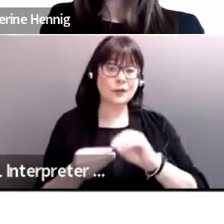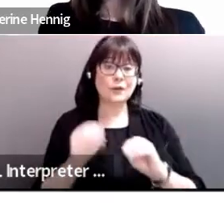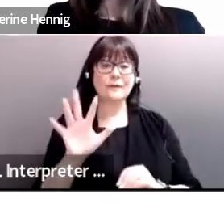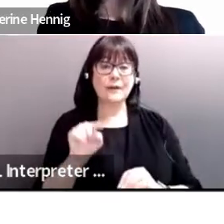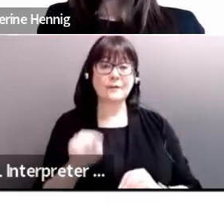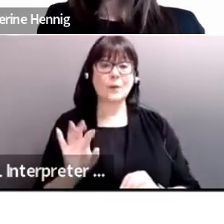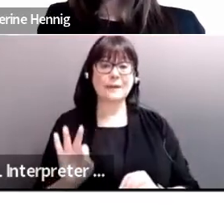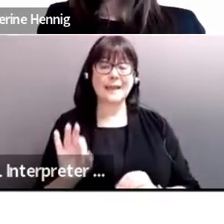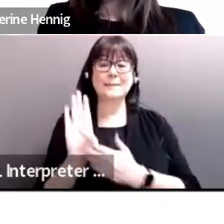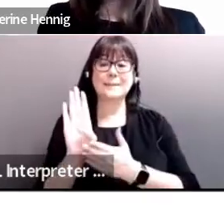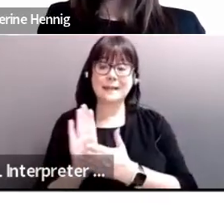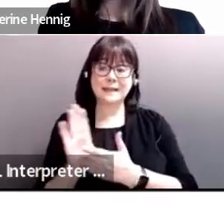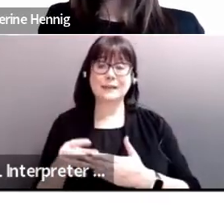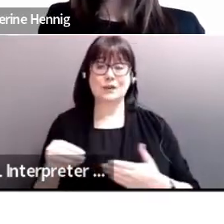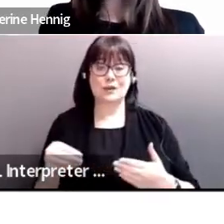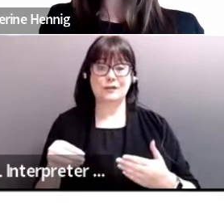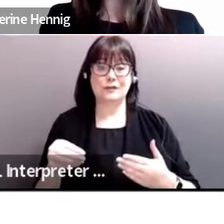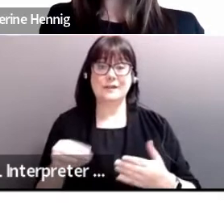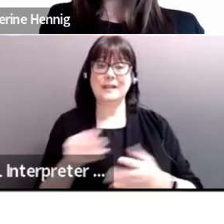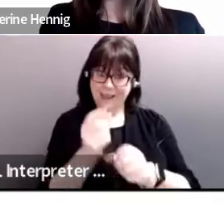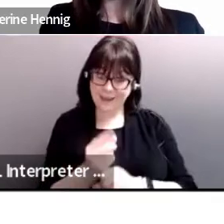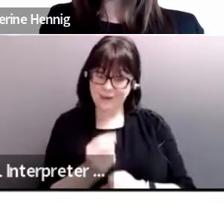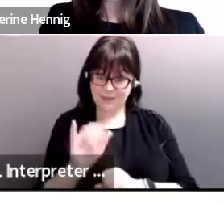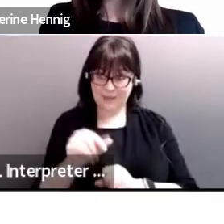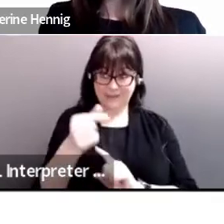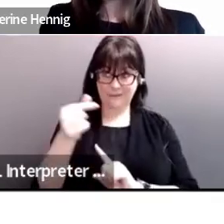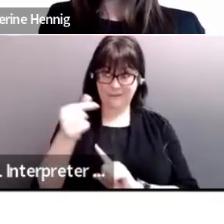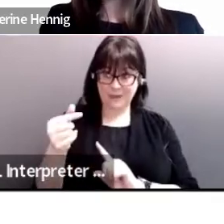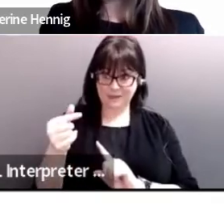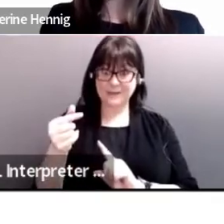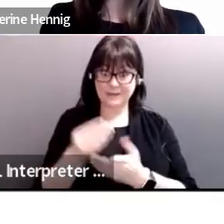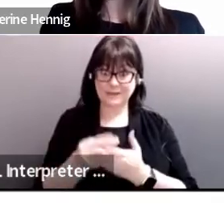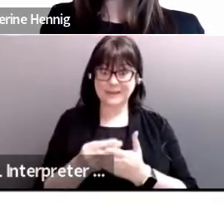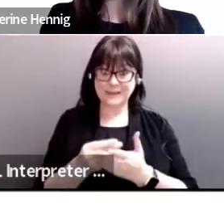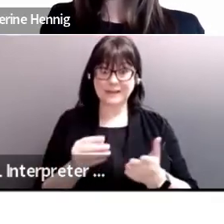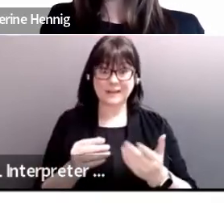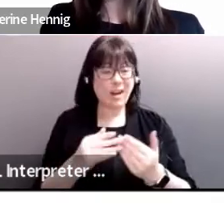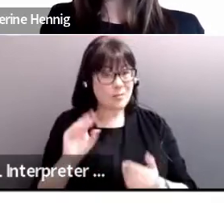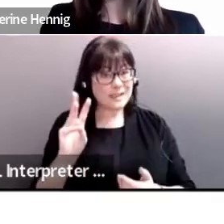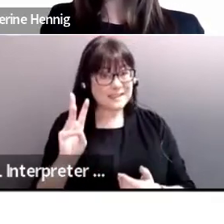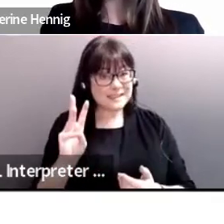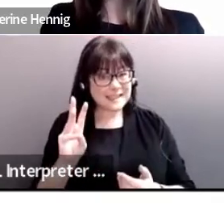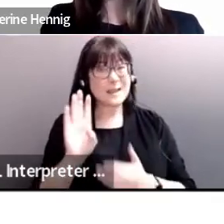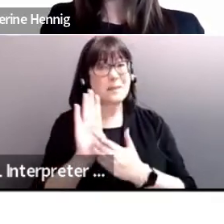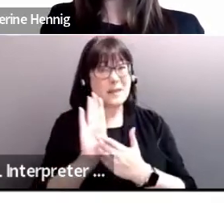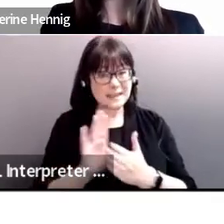funding. That's massive. That's almost $6 billion. Hopefully after this presentation, you'll all feel a little bit more confident to